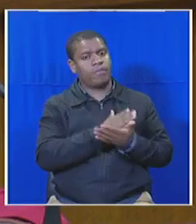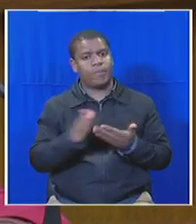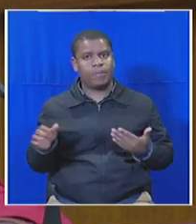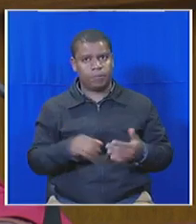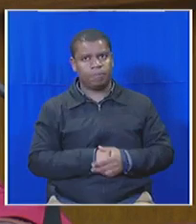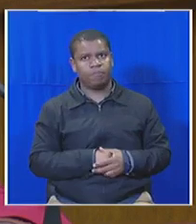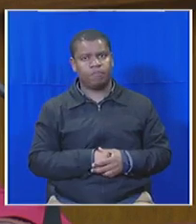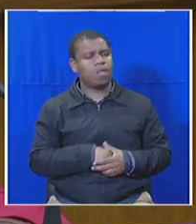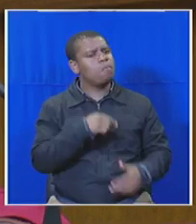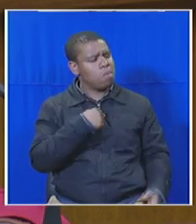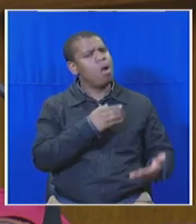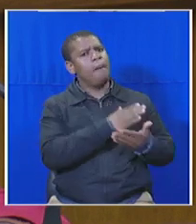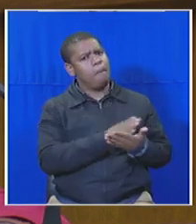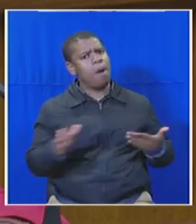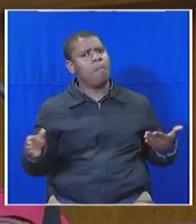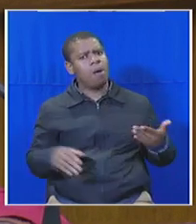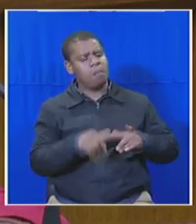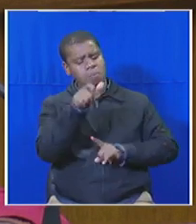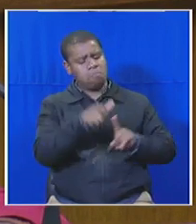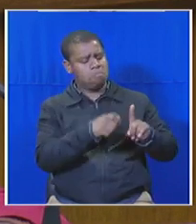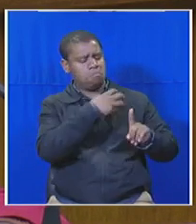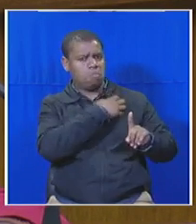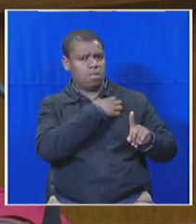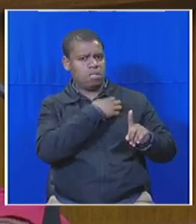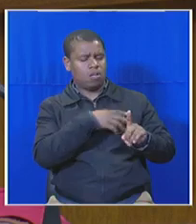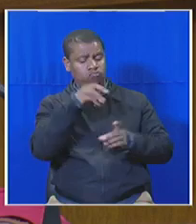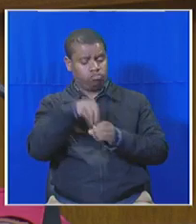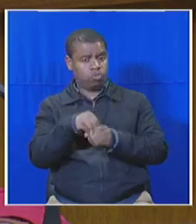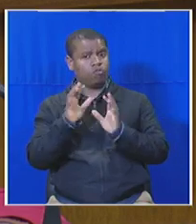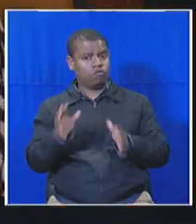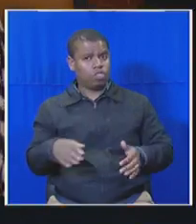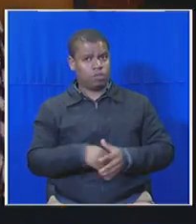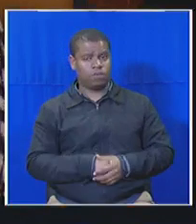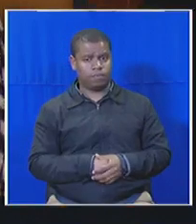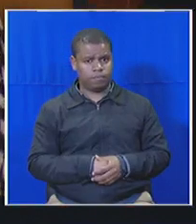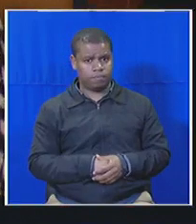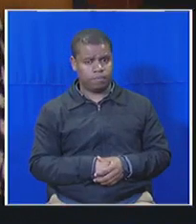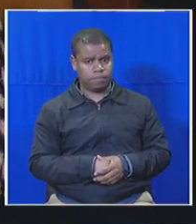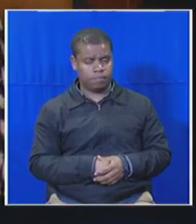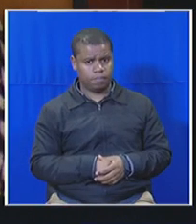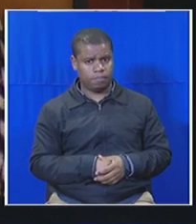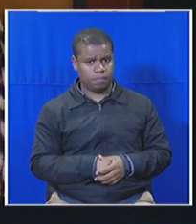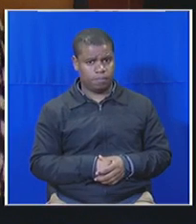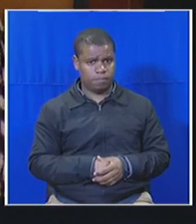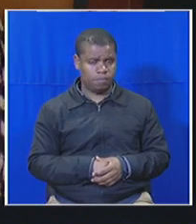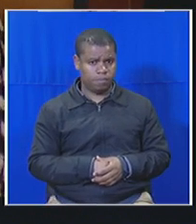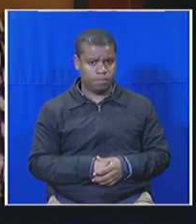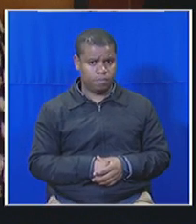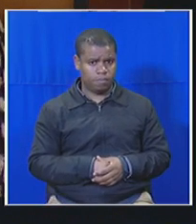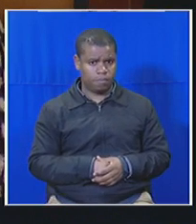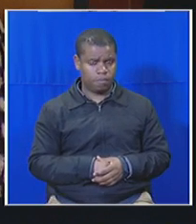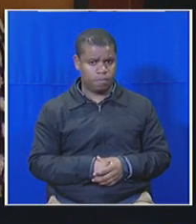How do I withdraw when a person was a minister? Order, honorable member, if you want to